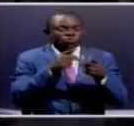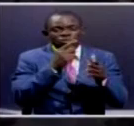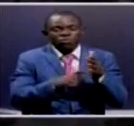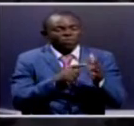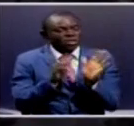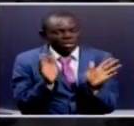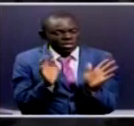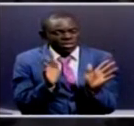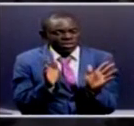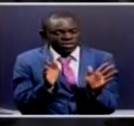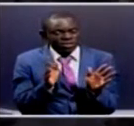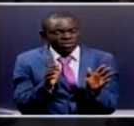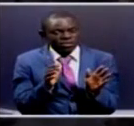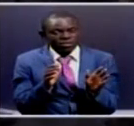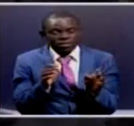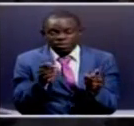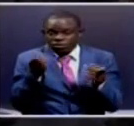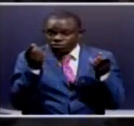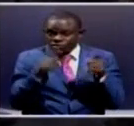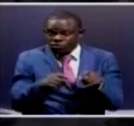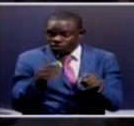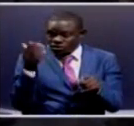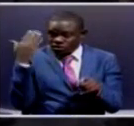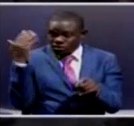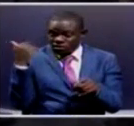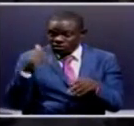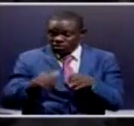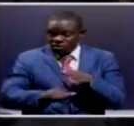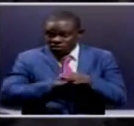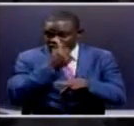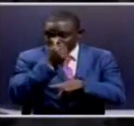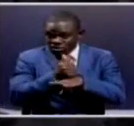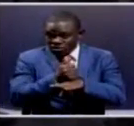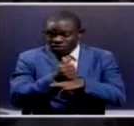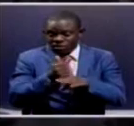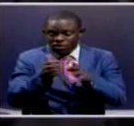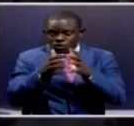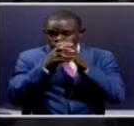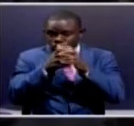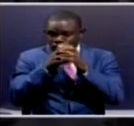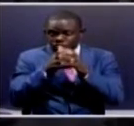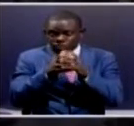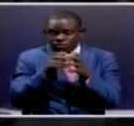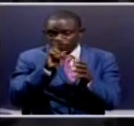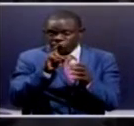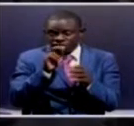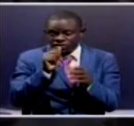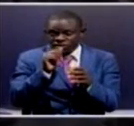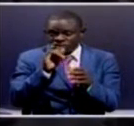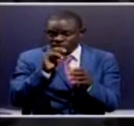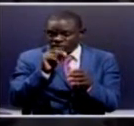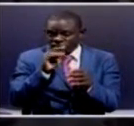when the Rainbow Party met with the church, when we were invited by the church, we said to the